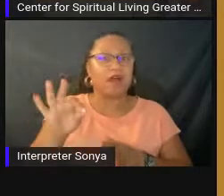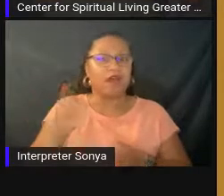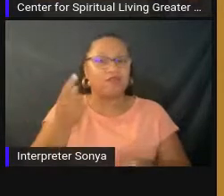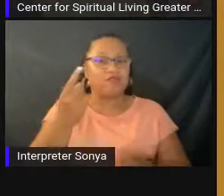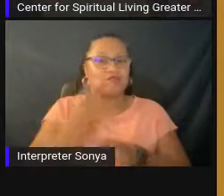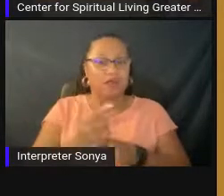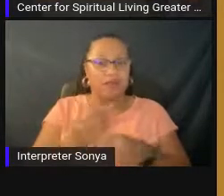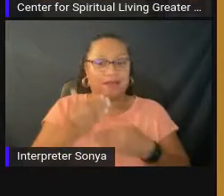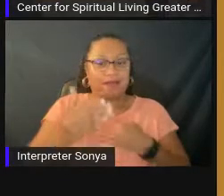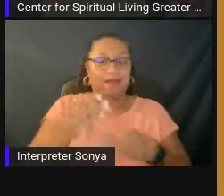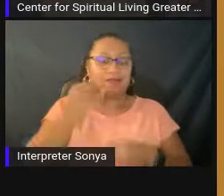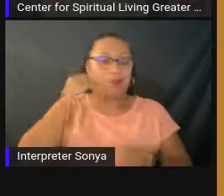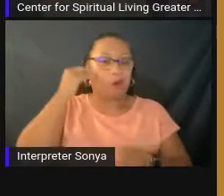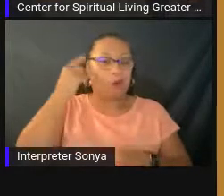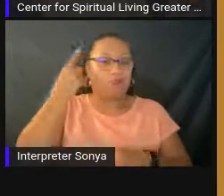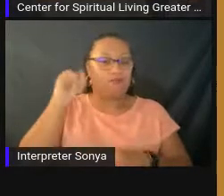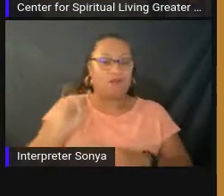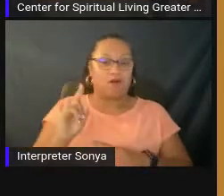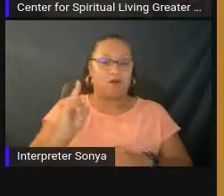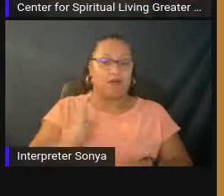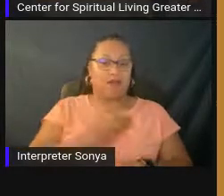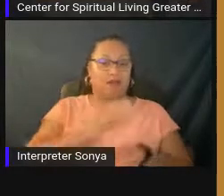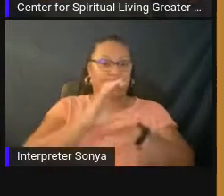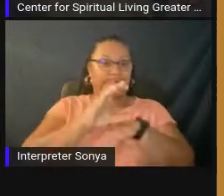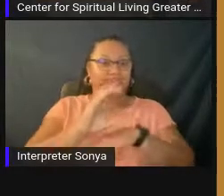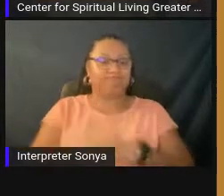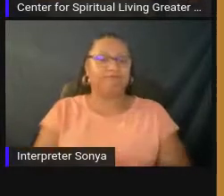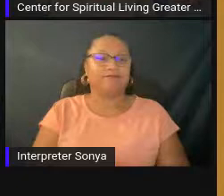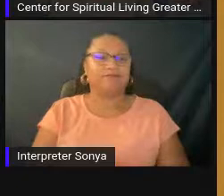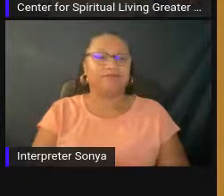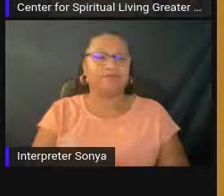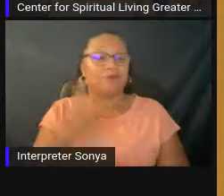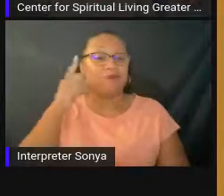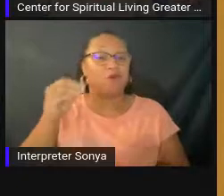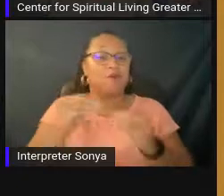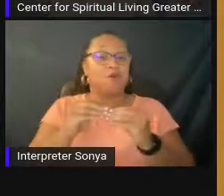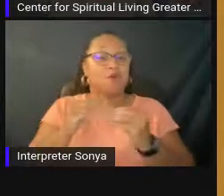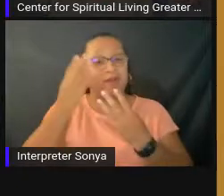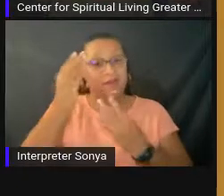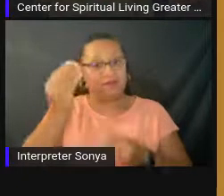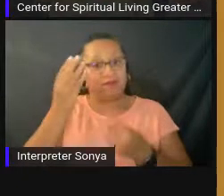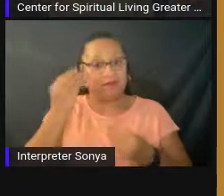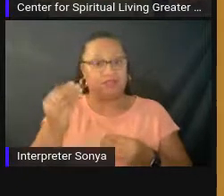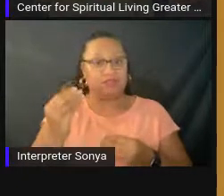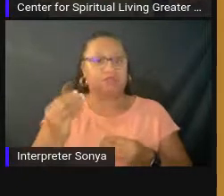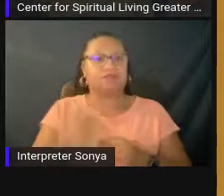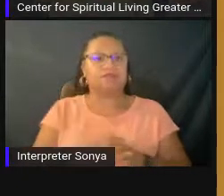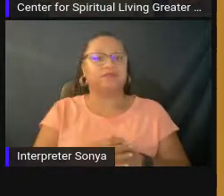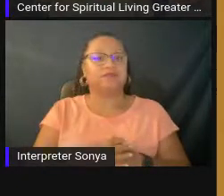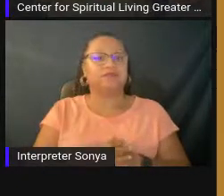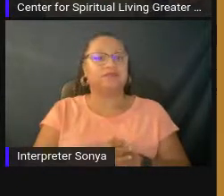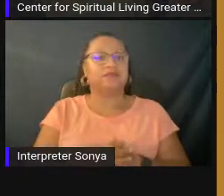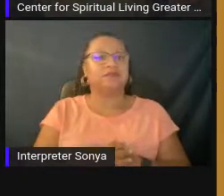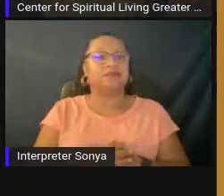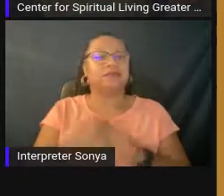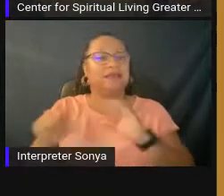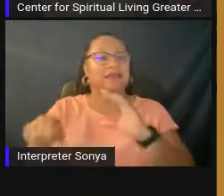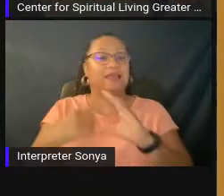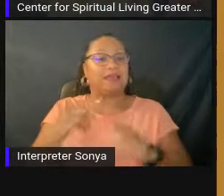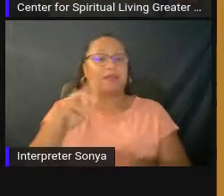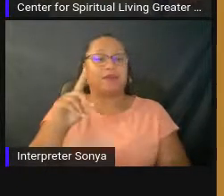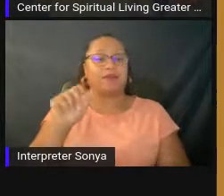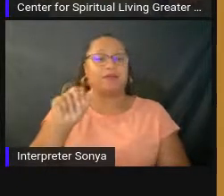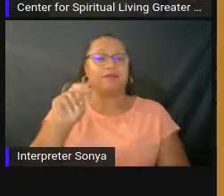for CSLGB. For more information on how you can assist, email Dana